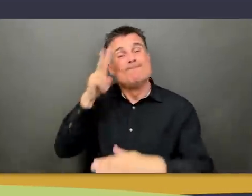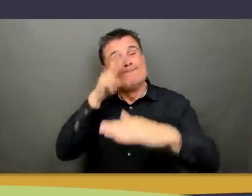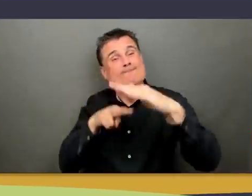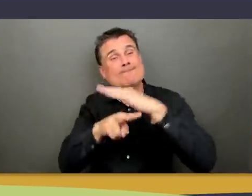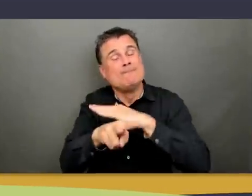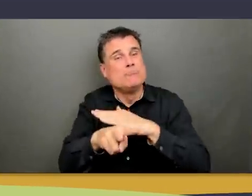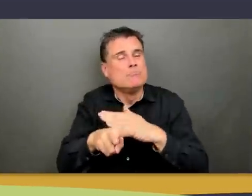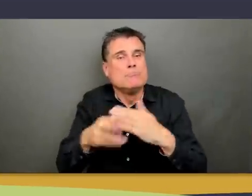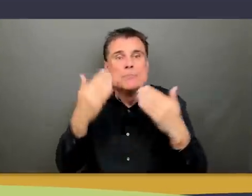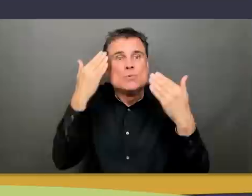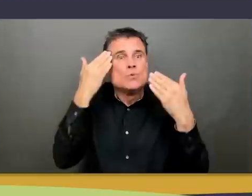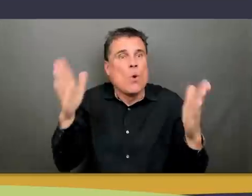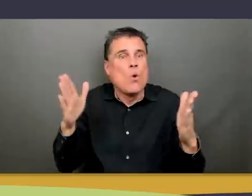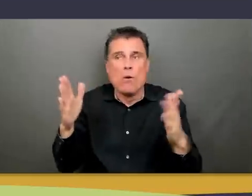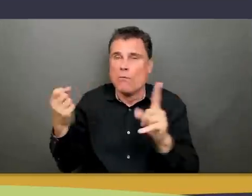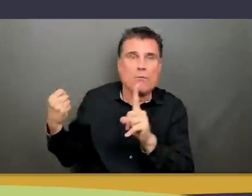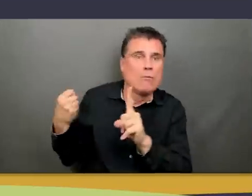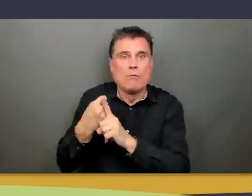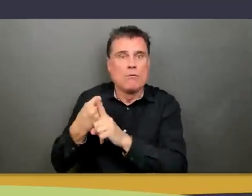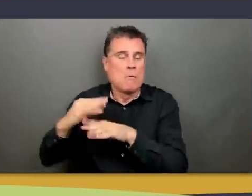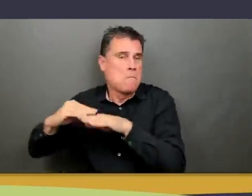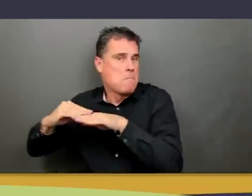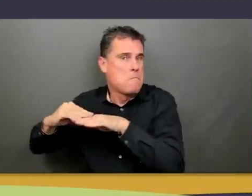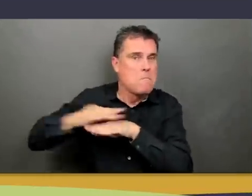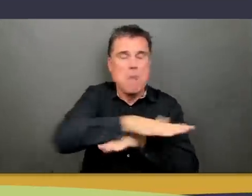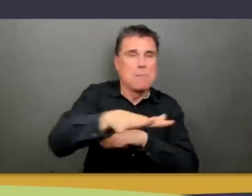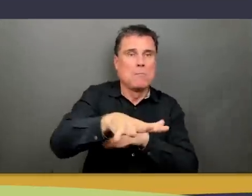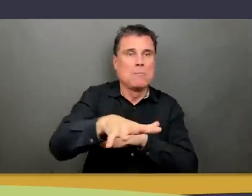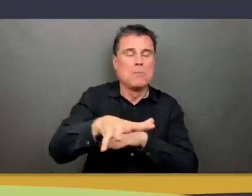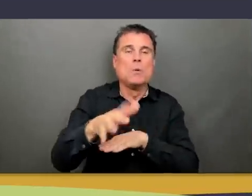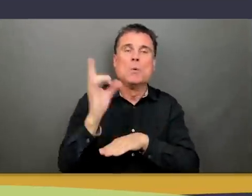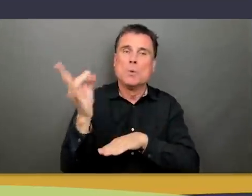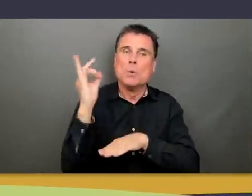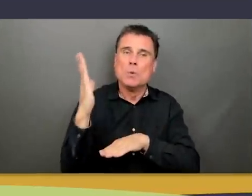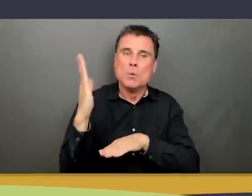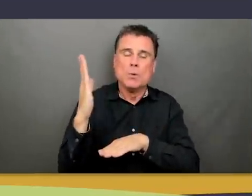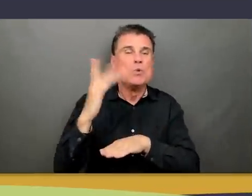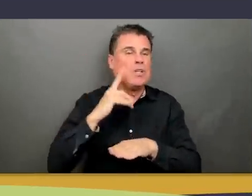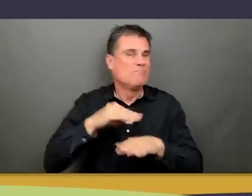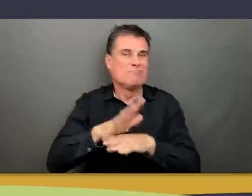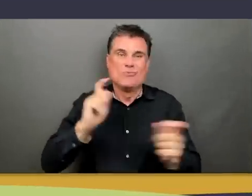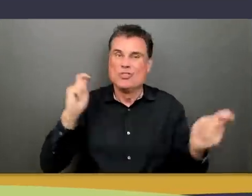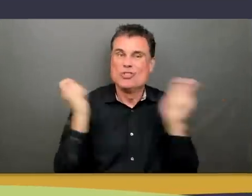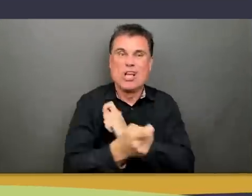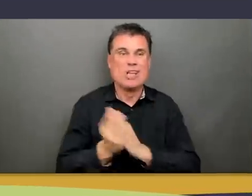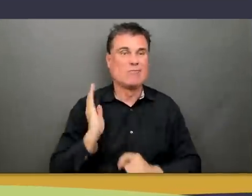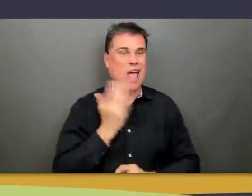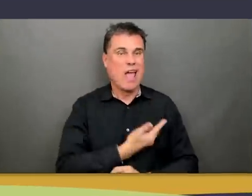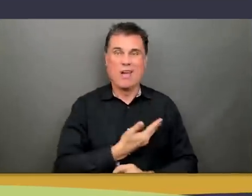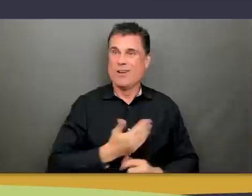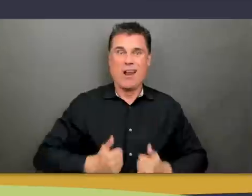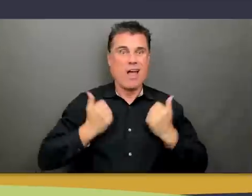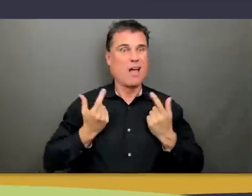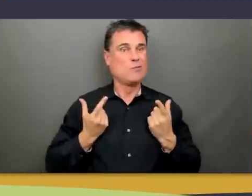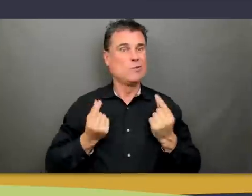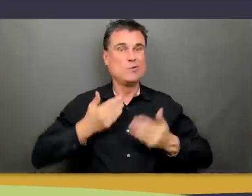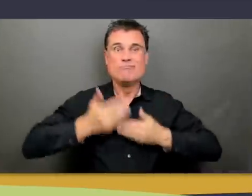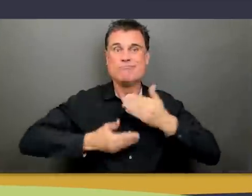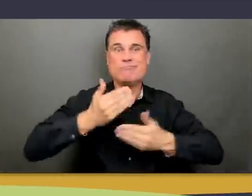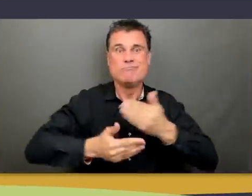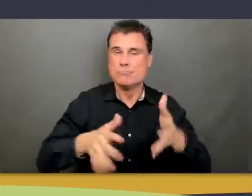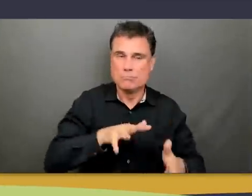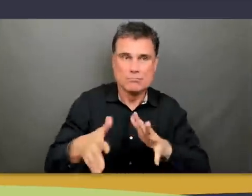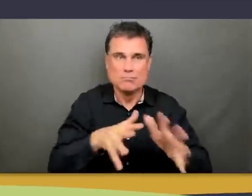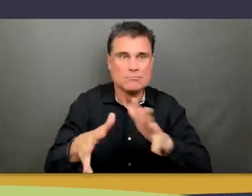other. And regrettably, in many instances, it's brought forward actions of hate, actions of sorrow for